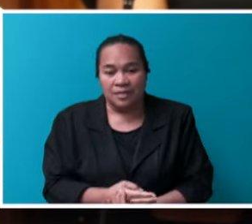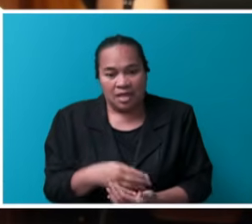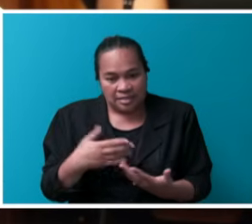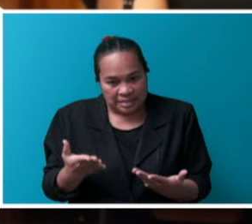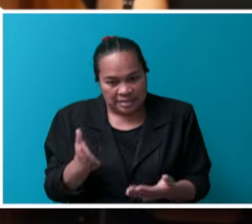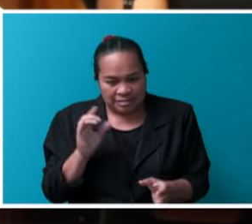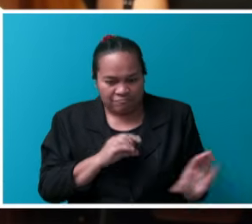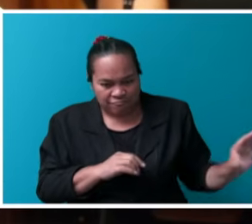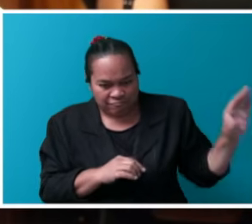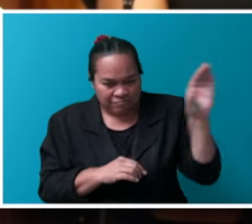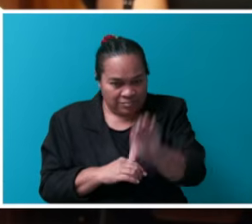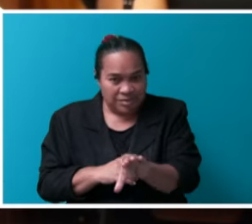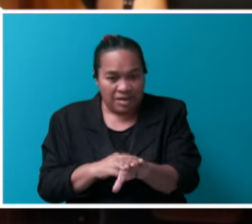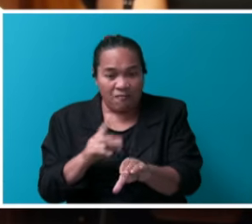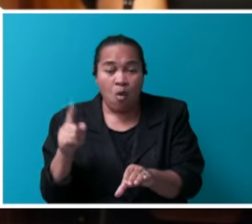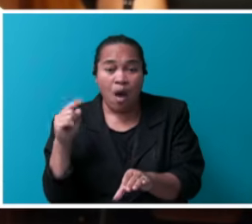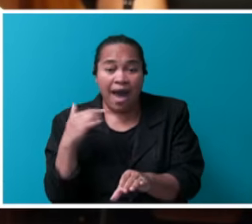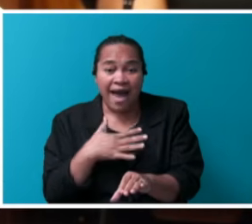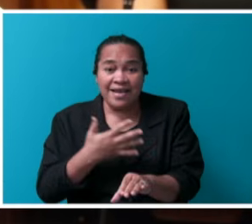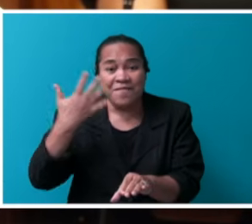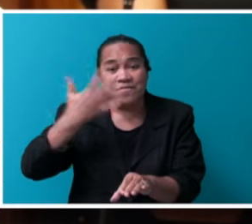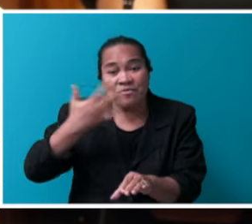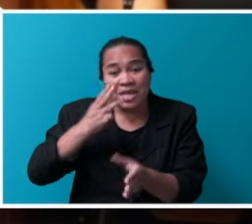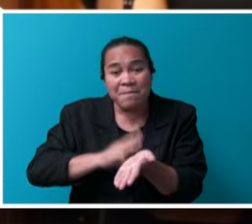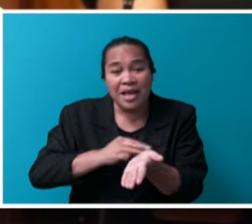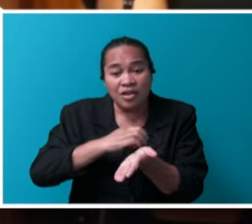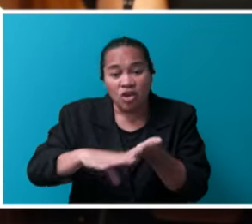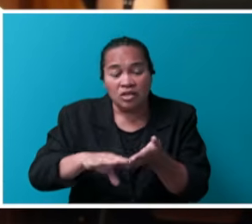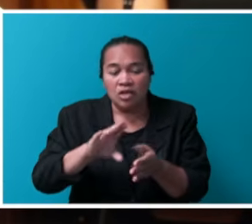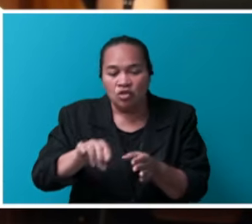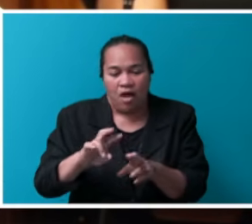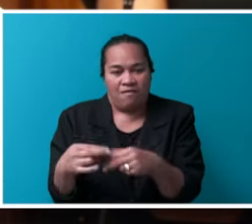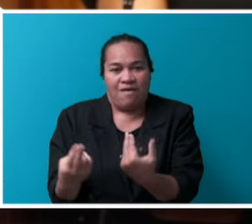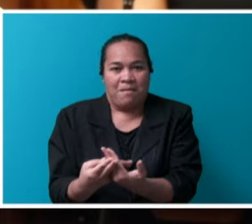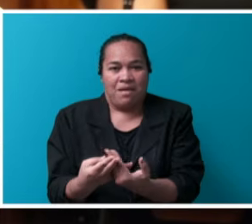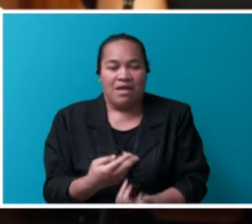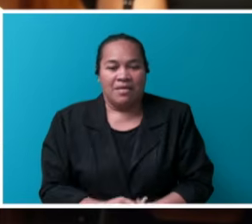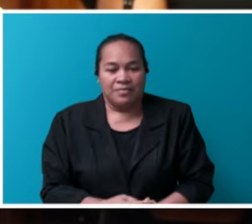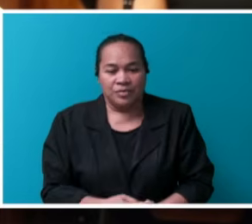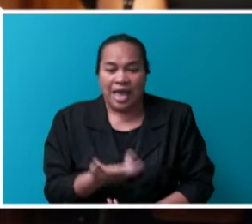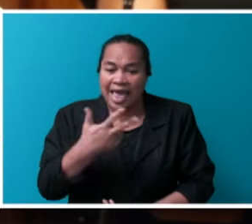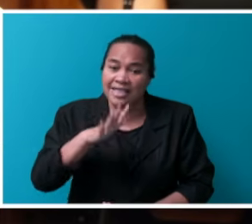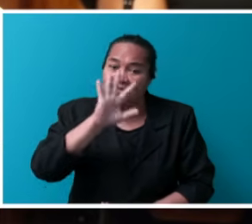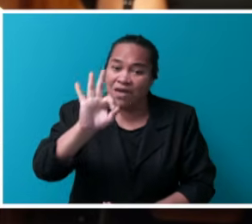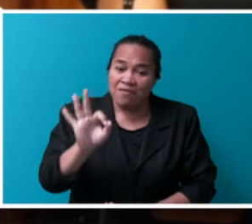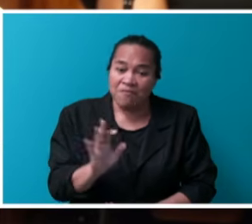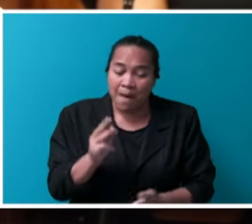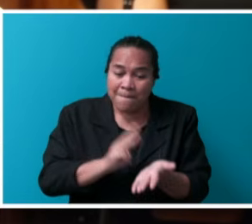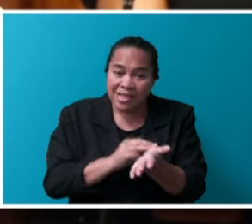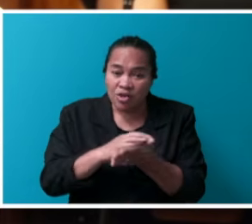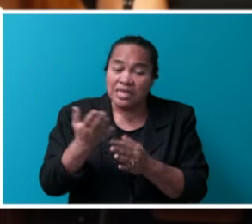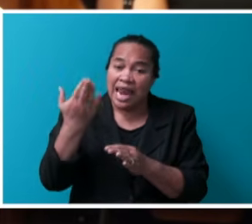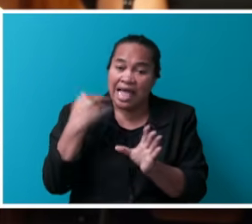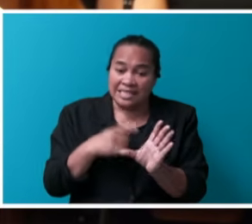direct cash injection of $115 million into household incomes, $85 million from last year's increase,